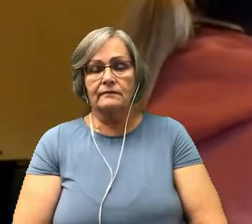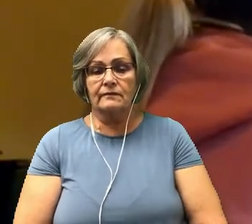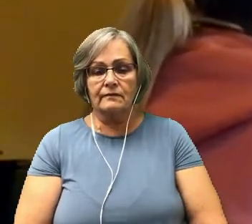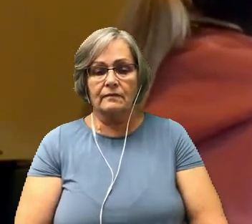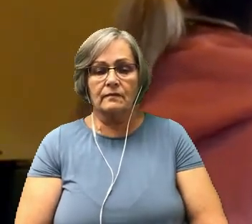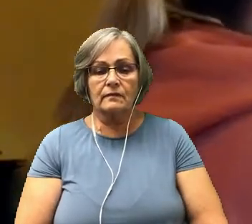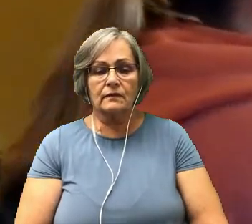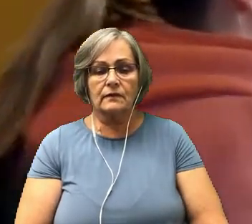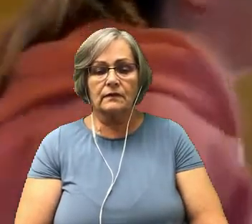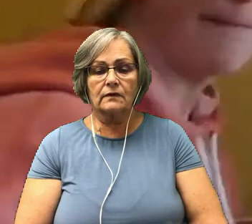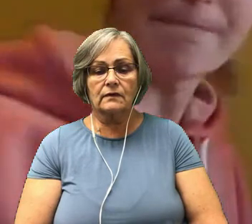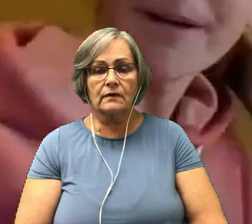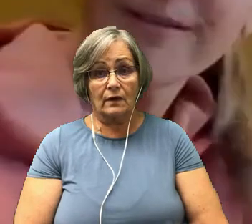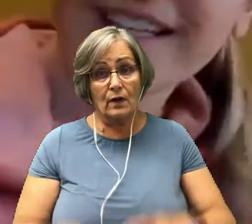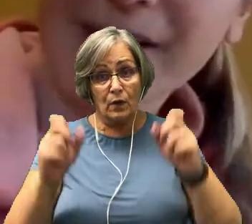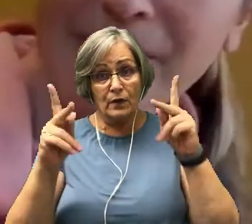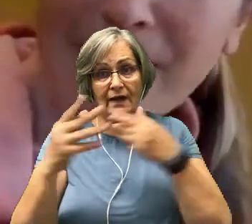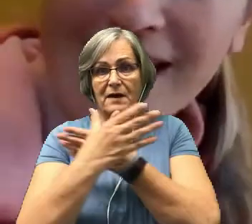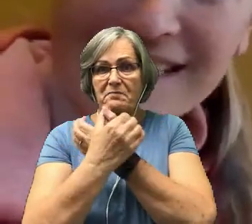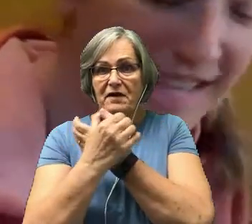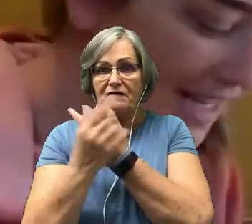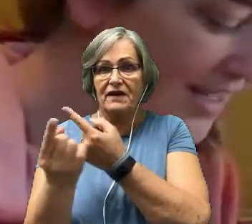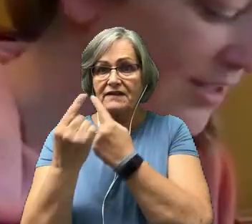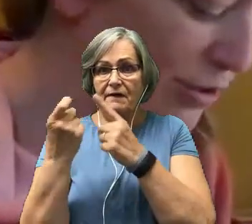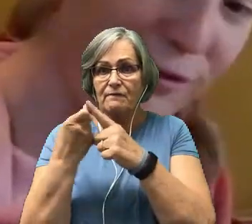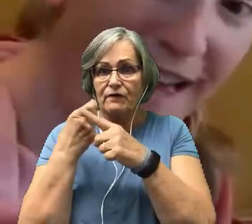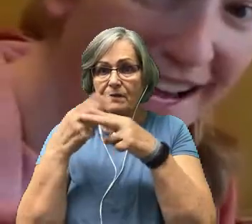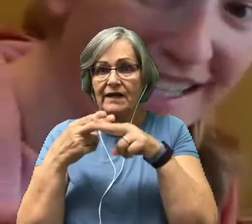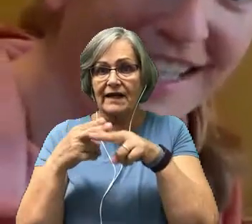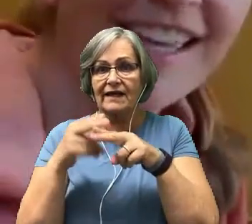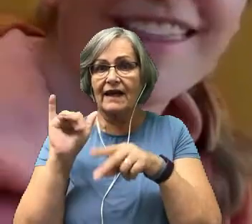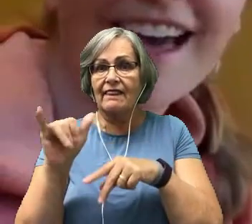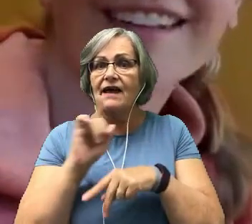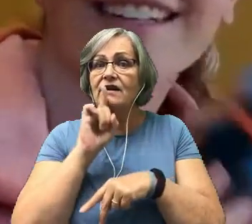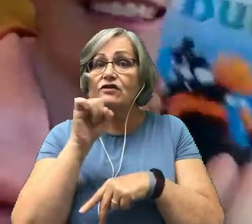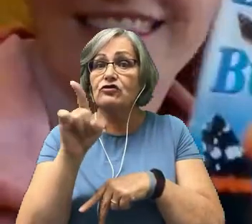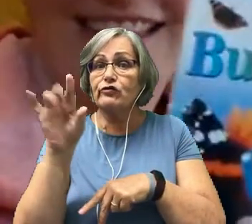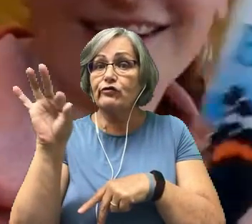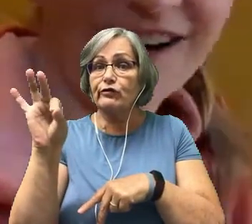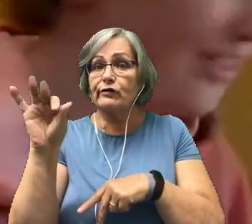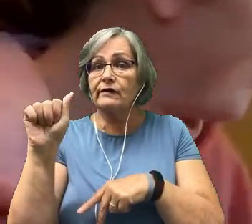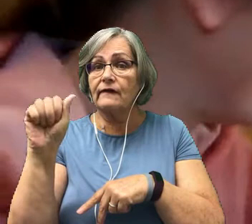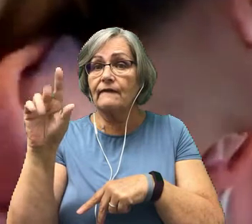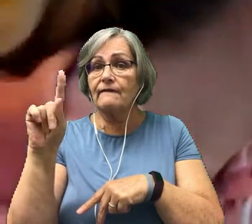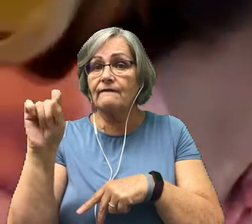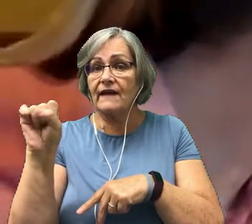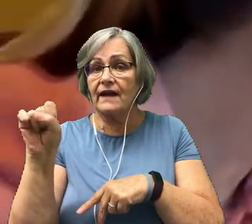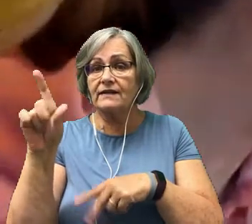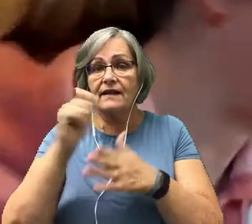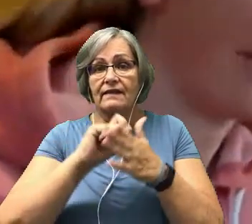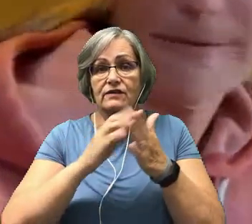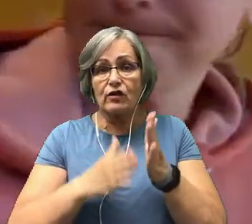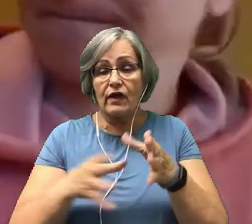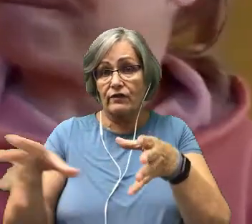eggs. Okay, butterflies come from eggs. That is a true fact that this author taught